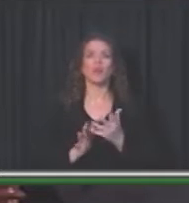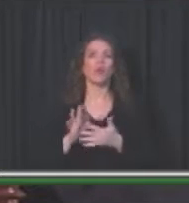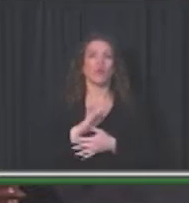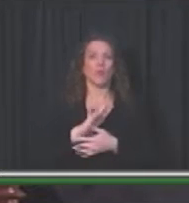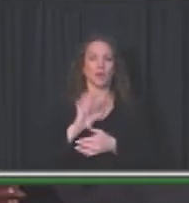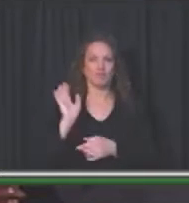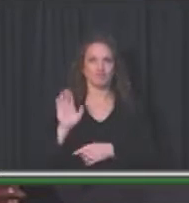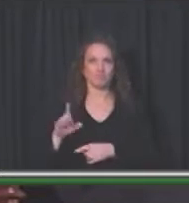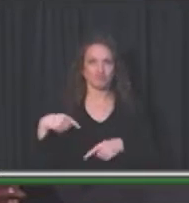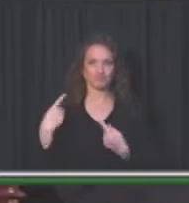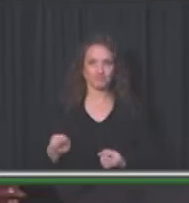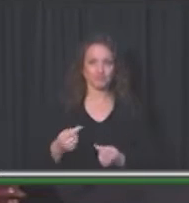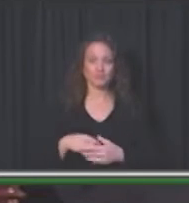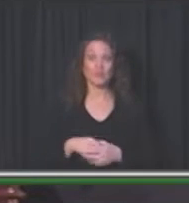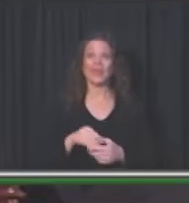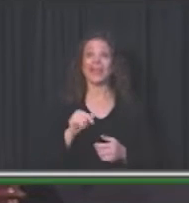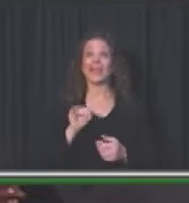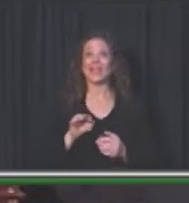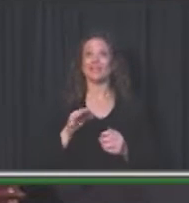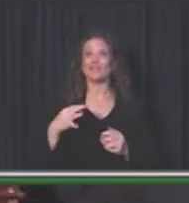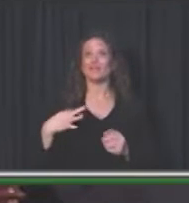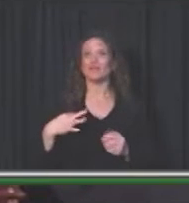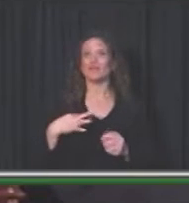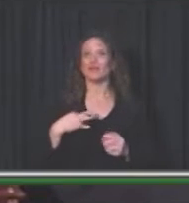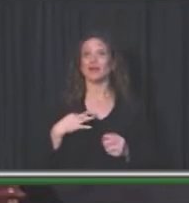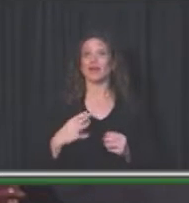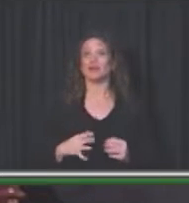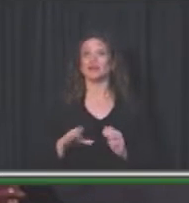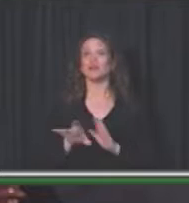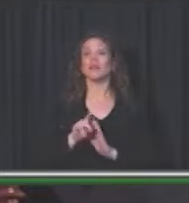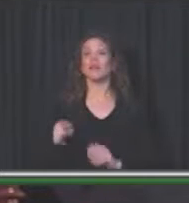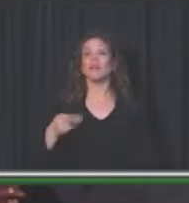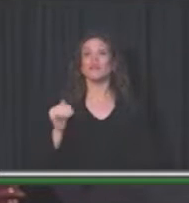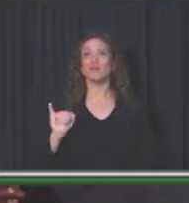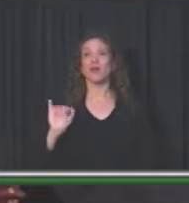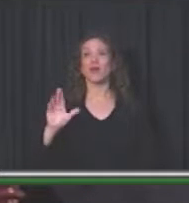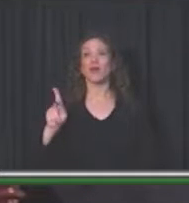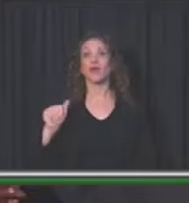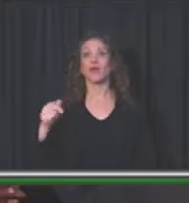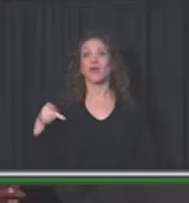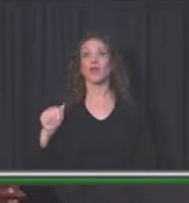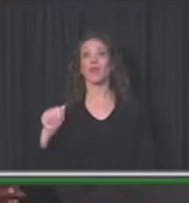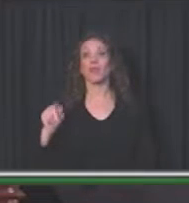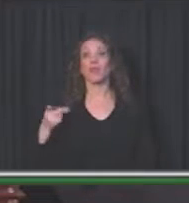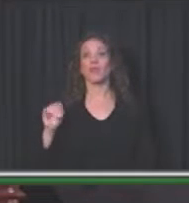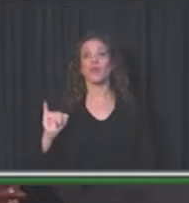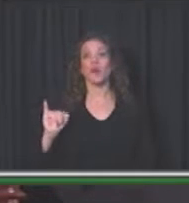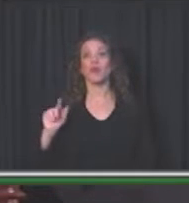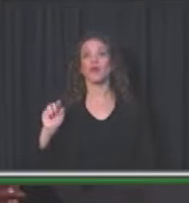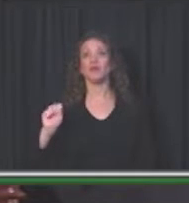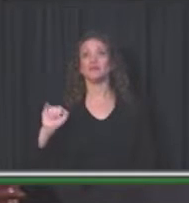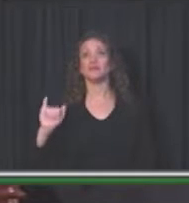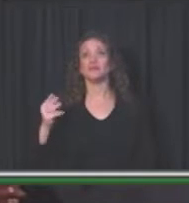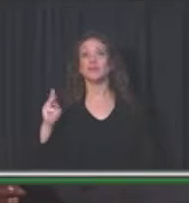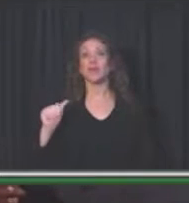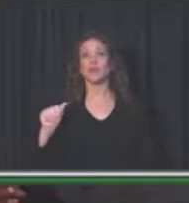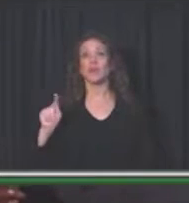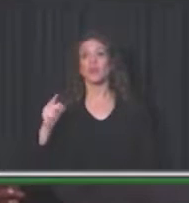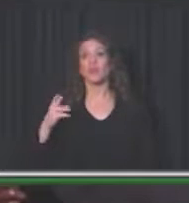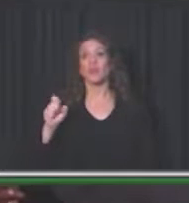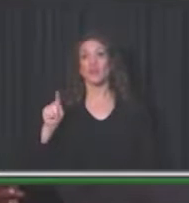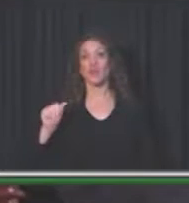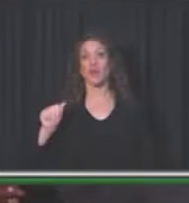a candidate selected for membership in Phi Kappa Phi, Sigma Theta Tau for nursing,